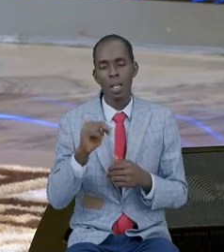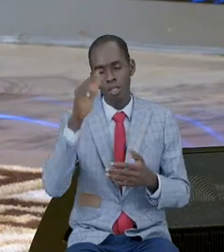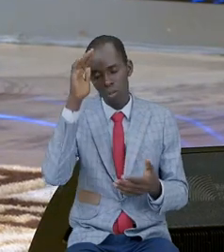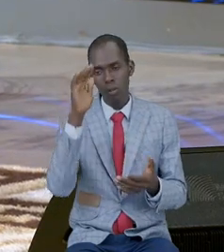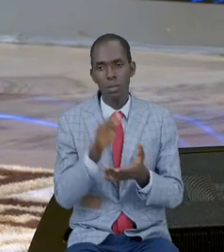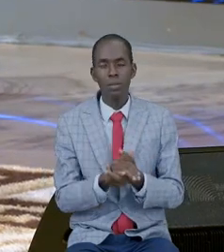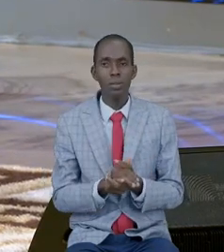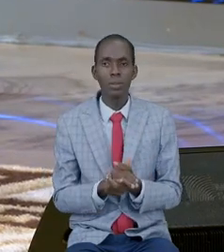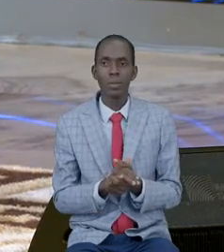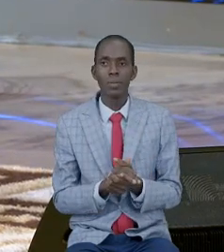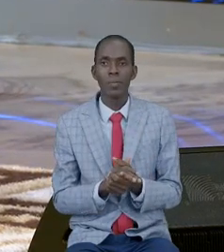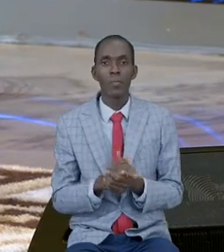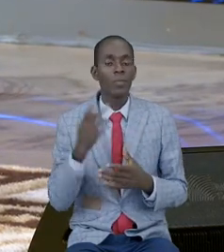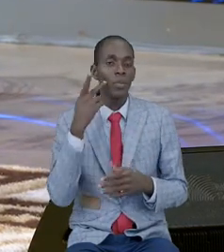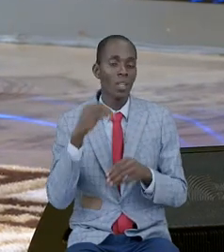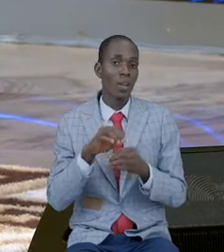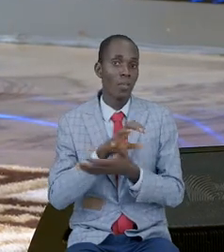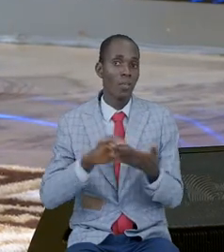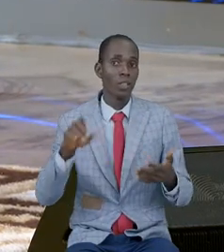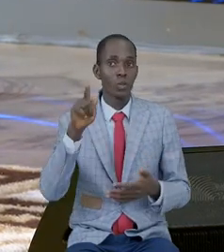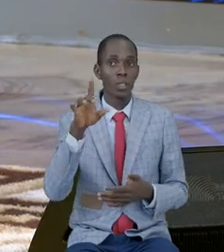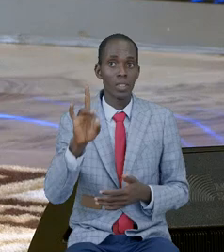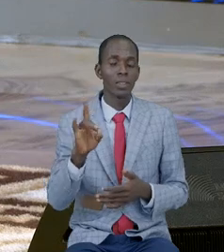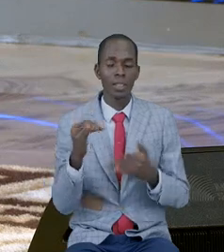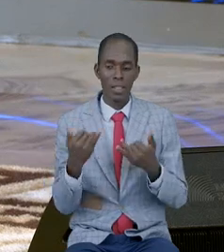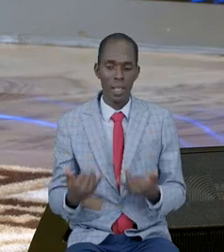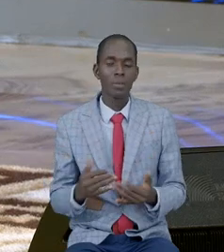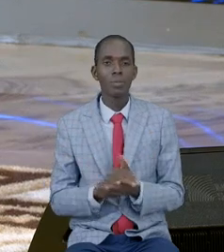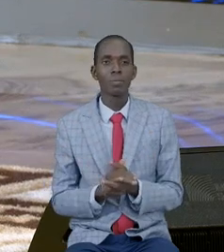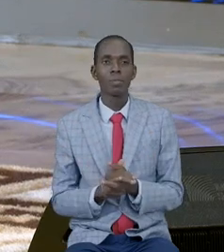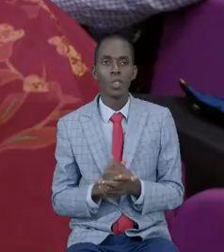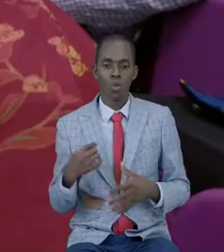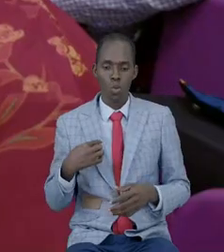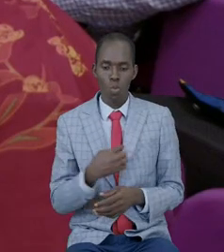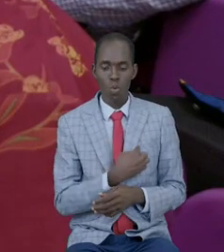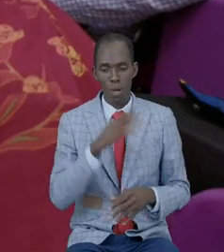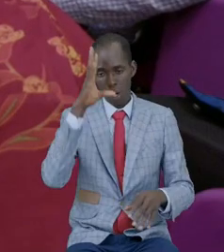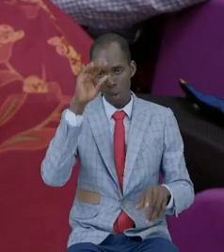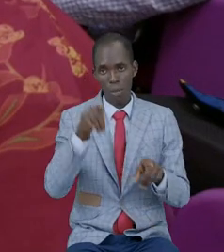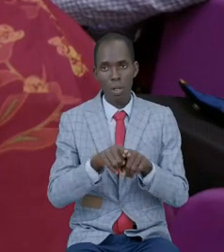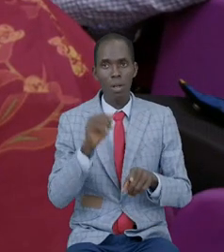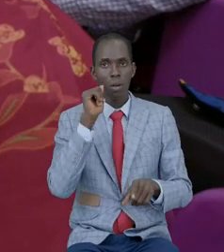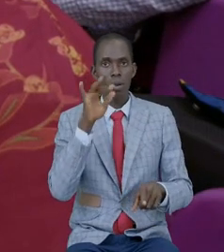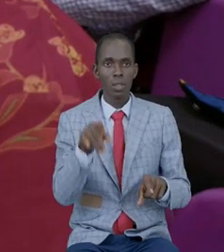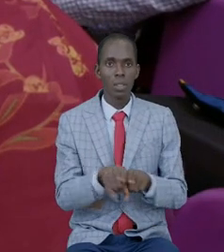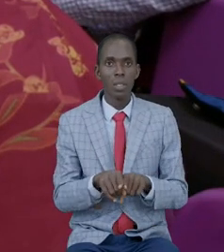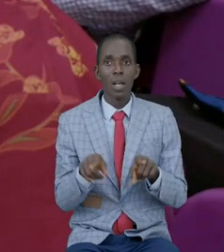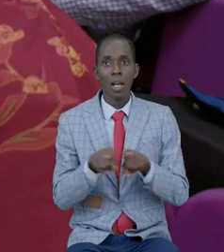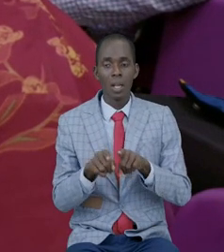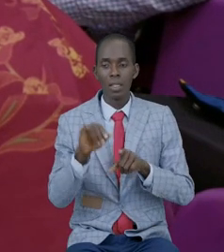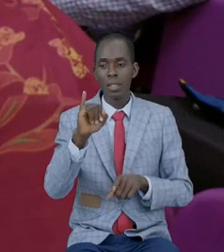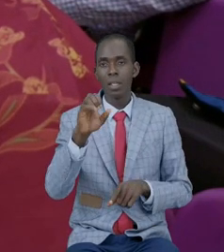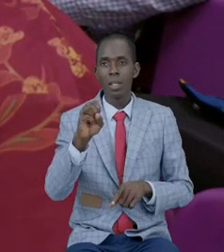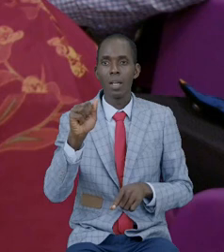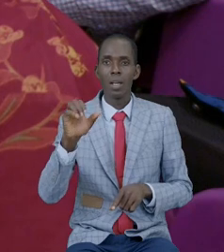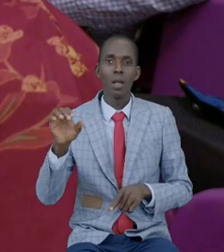an husband but 20 age now we brethren as isaac was at